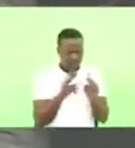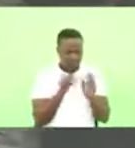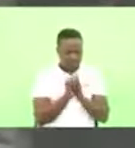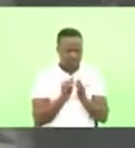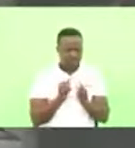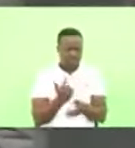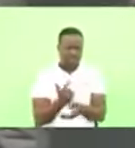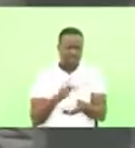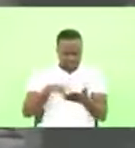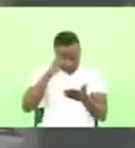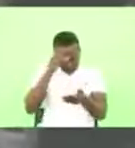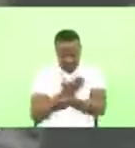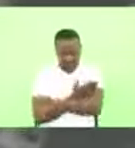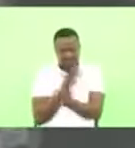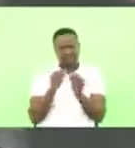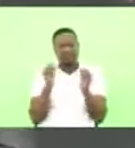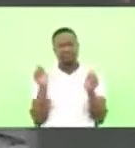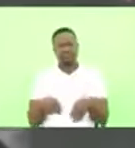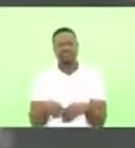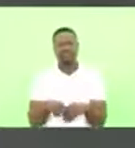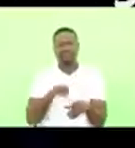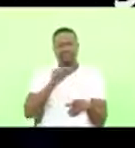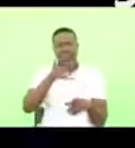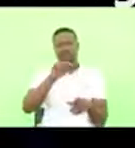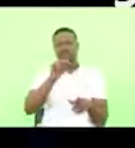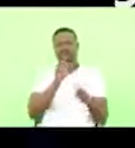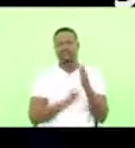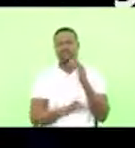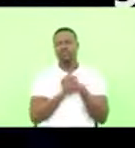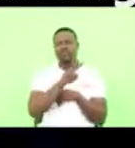Acts chapter 2, from verse 22.